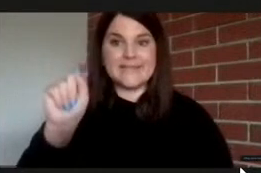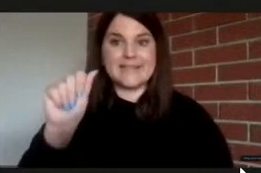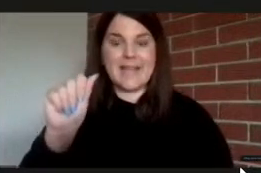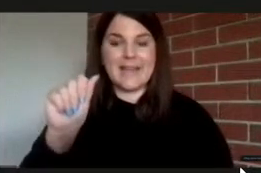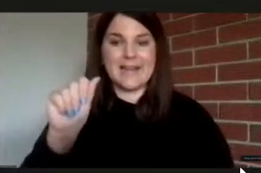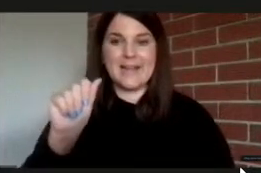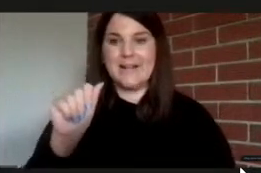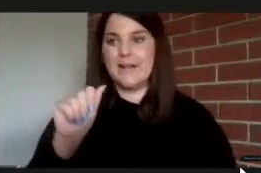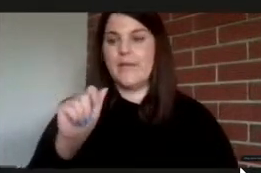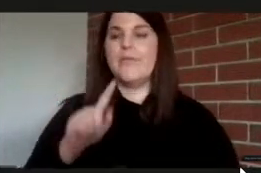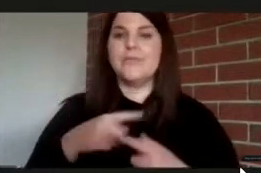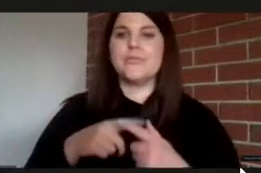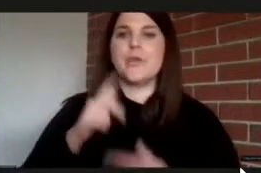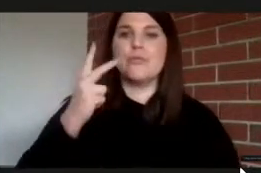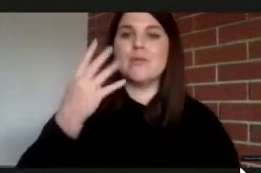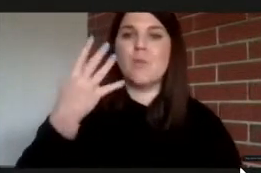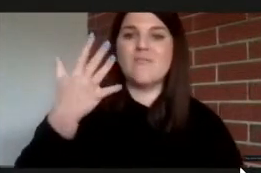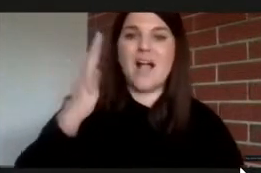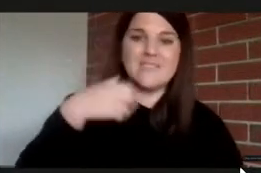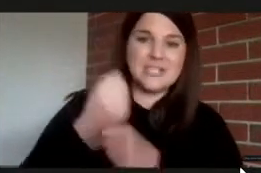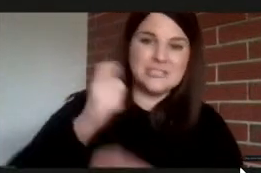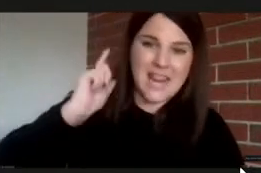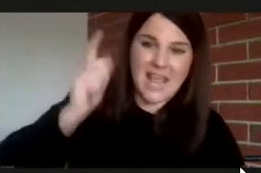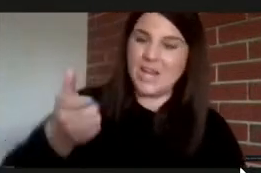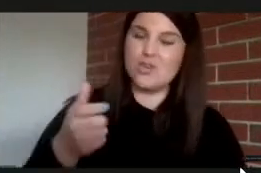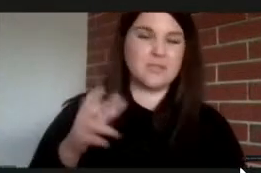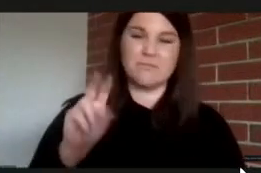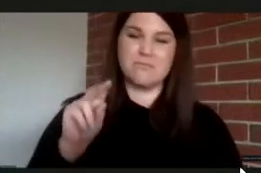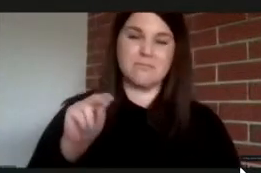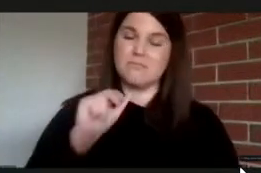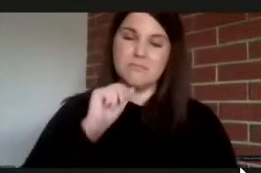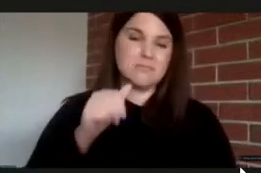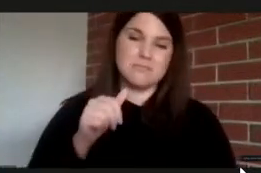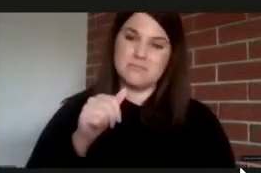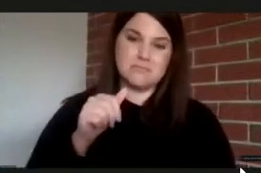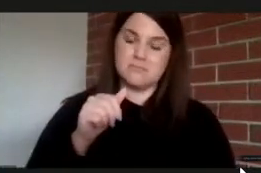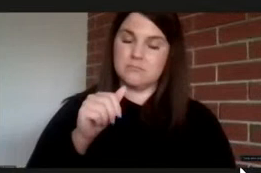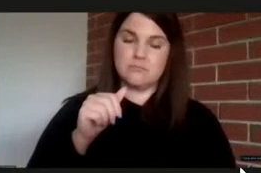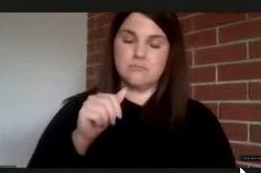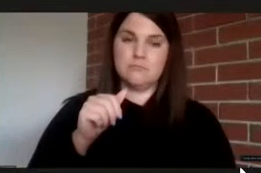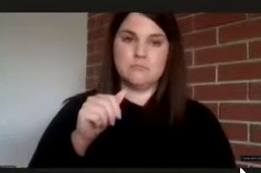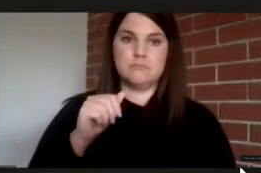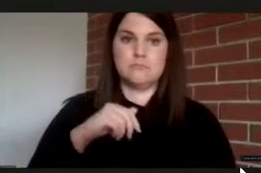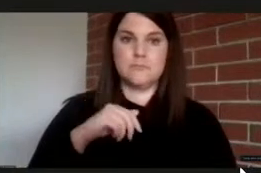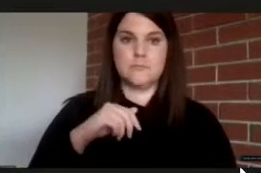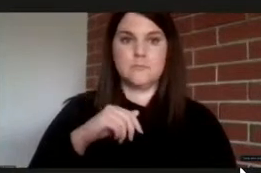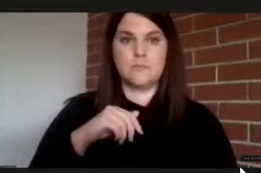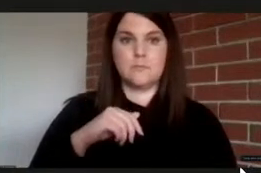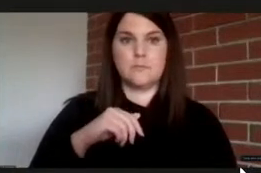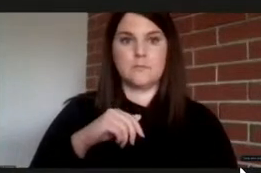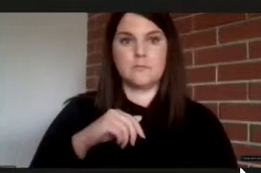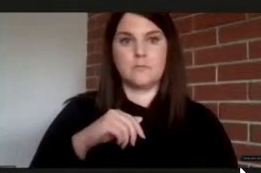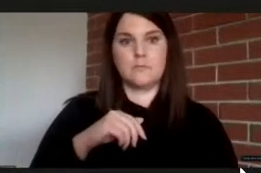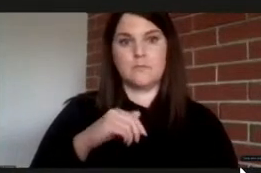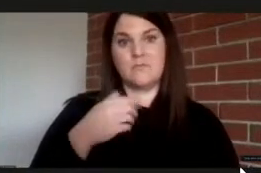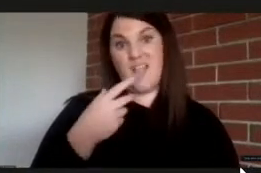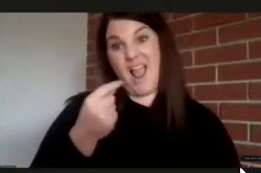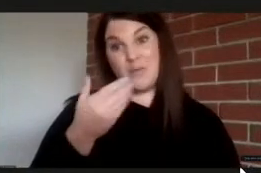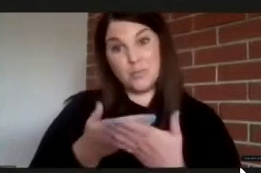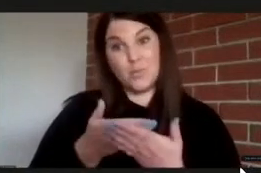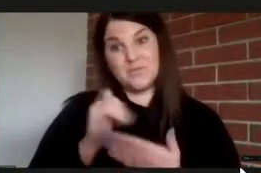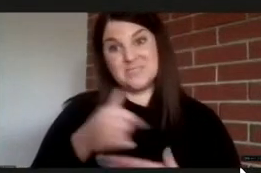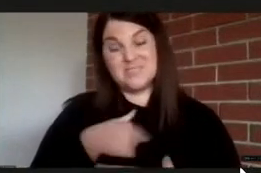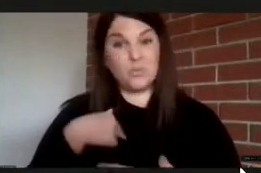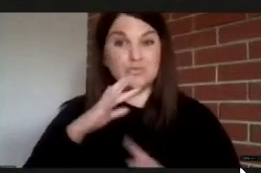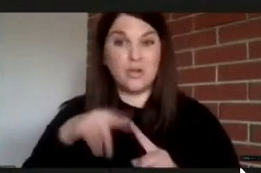5 years after the fact. That's completely not just substandard, but it really drives the disparities we're talking about here. So thank